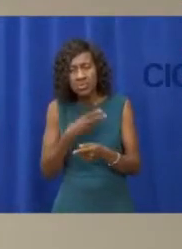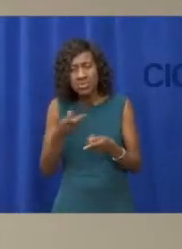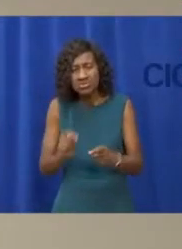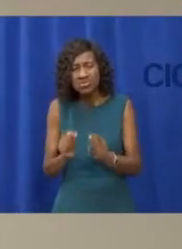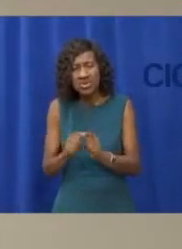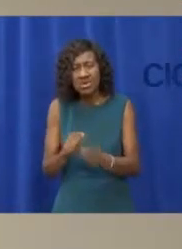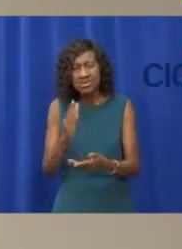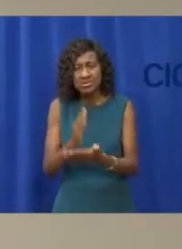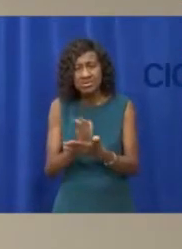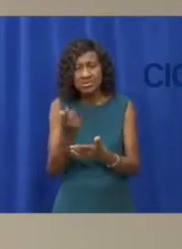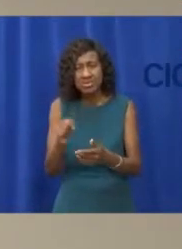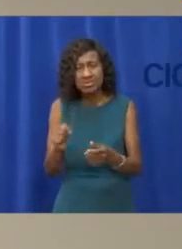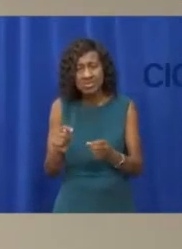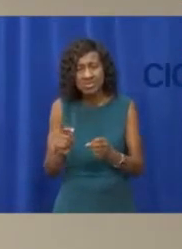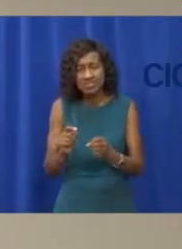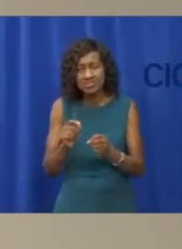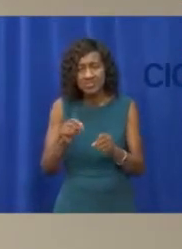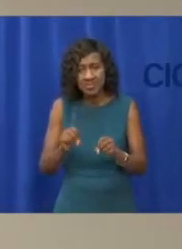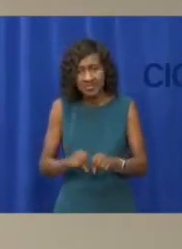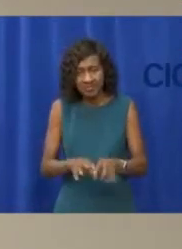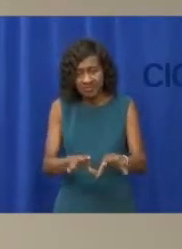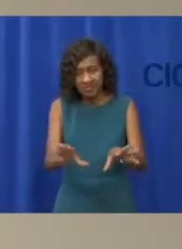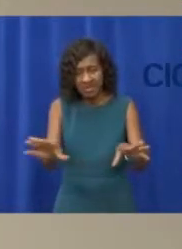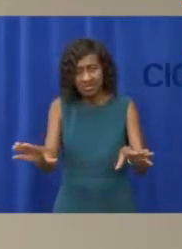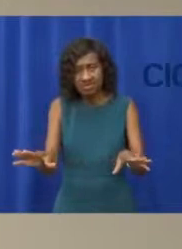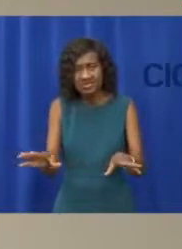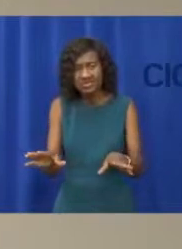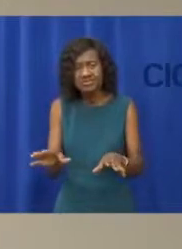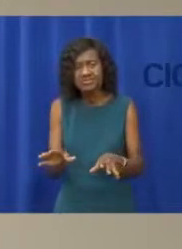mentioned yesterday, I'm pleased with the encourage